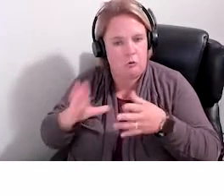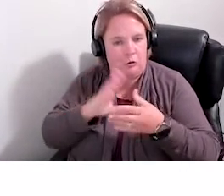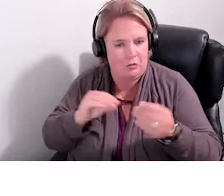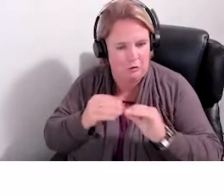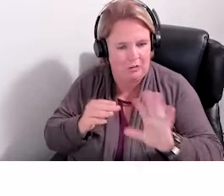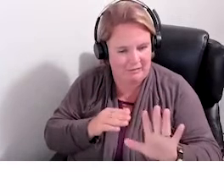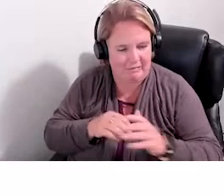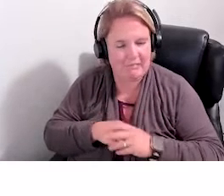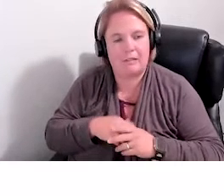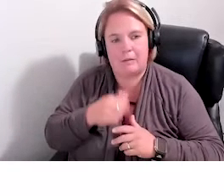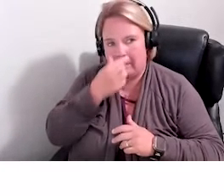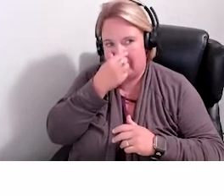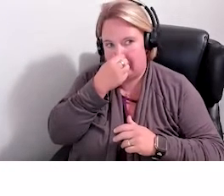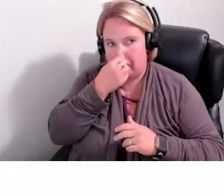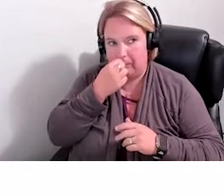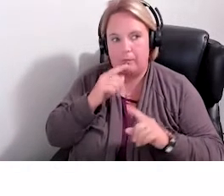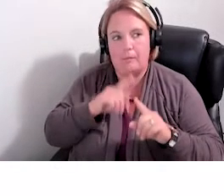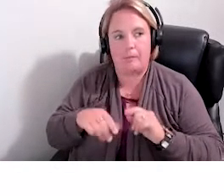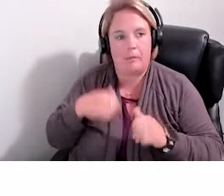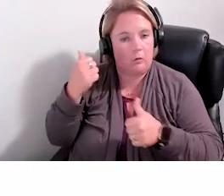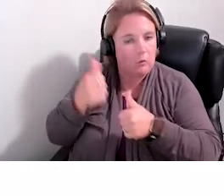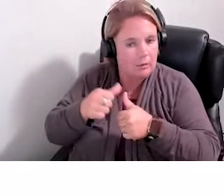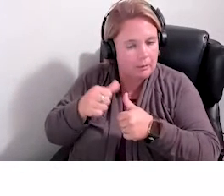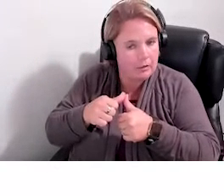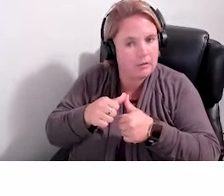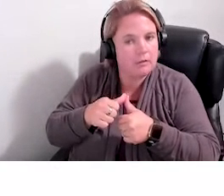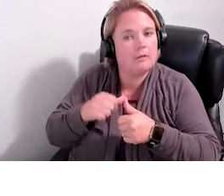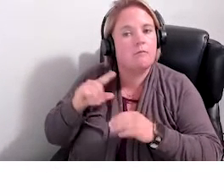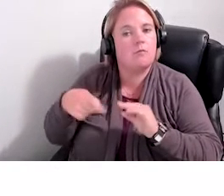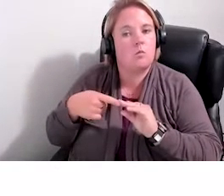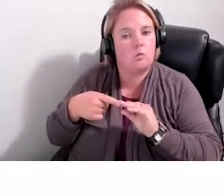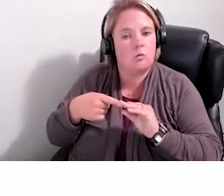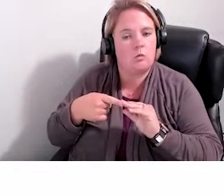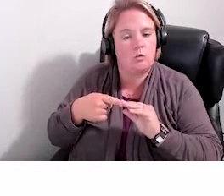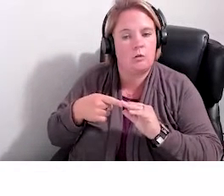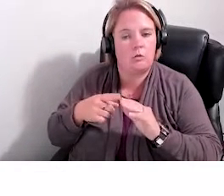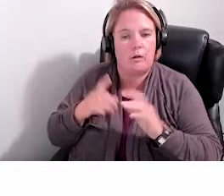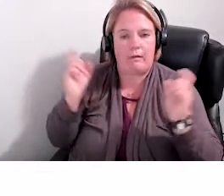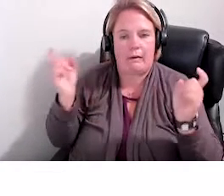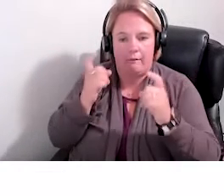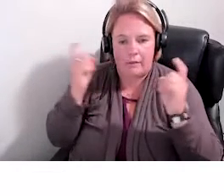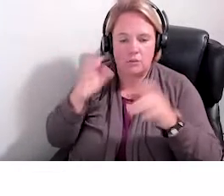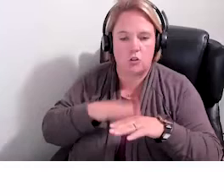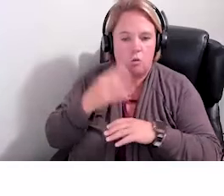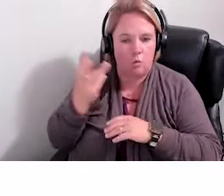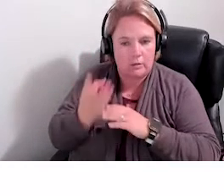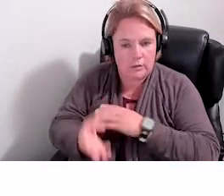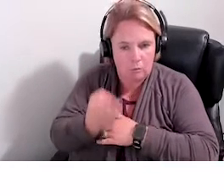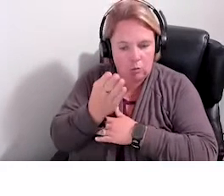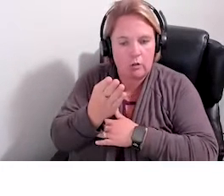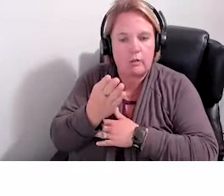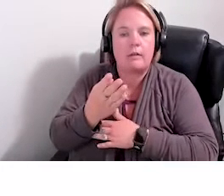students. And I just want to keep in mind, when we were at convocation on Wednesday, I really liked that Dr. Goldsmith brought